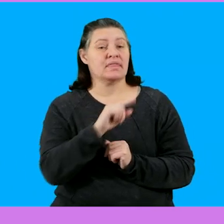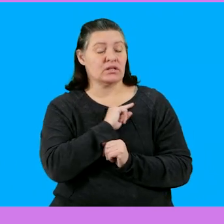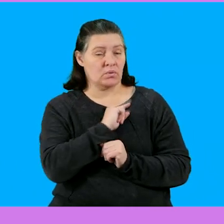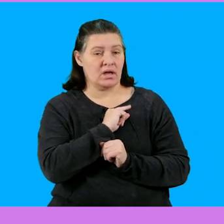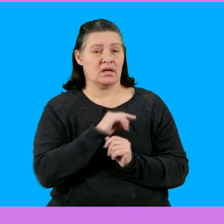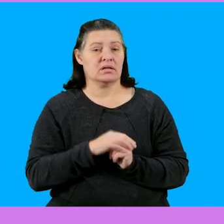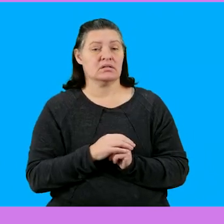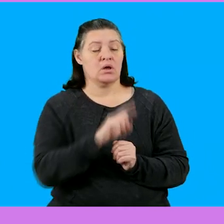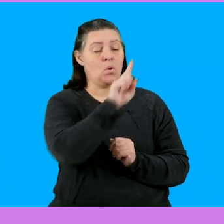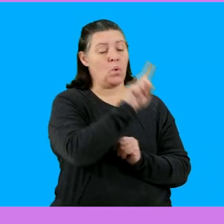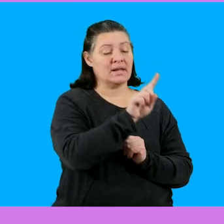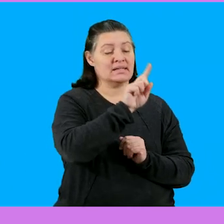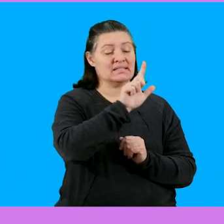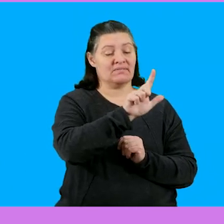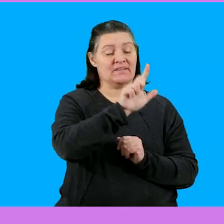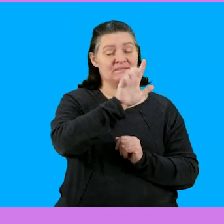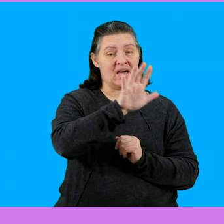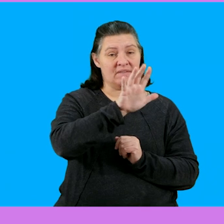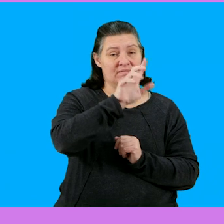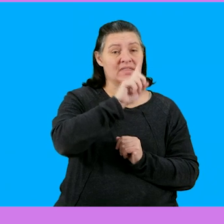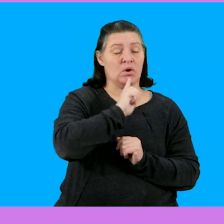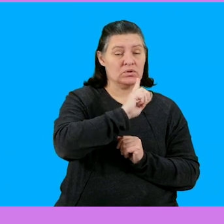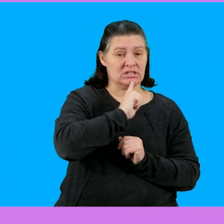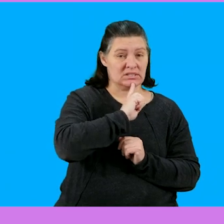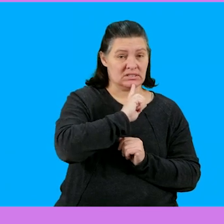therefore it will be the 175,000 Rand,